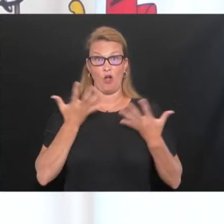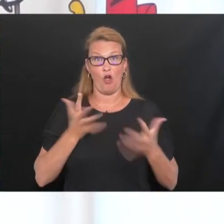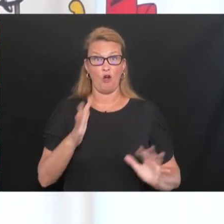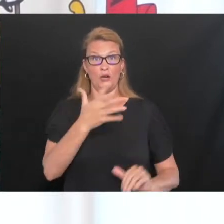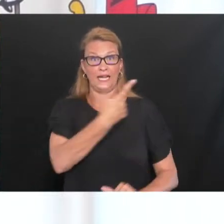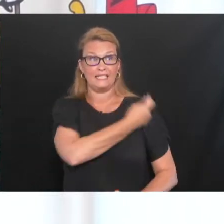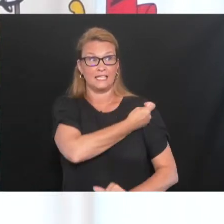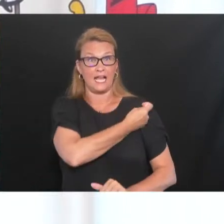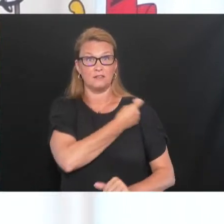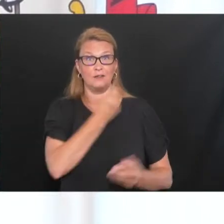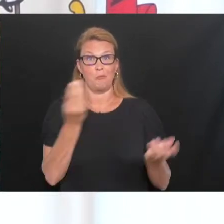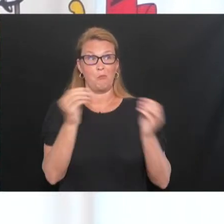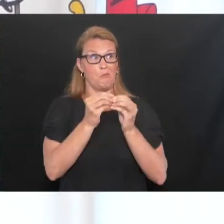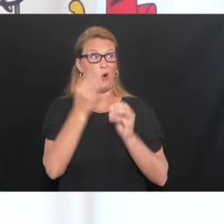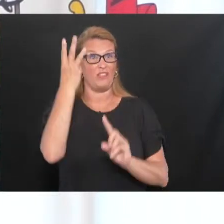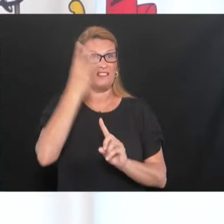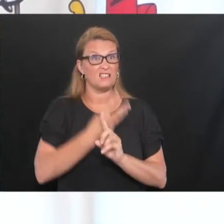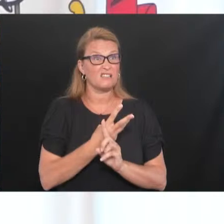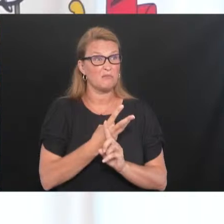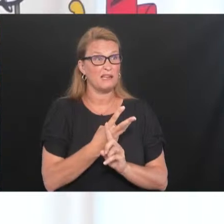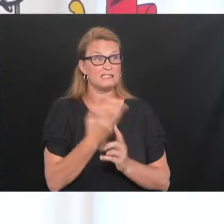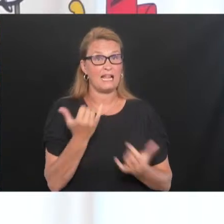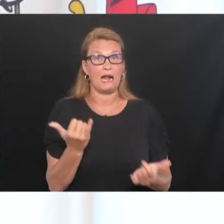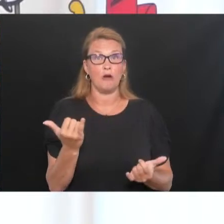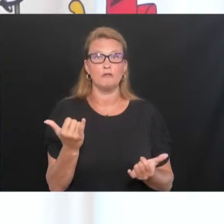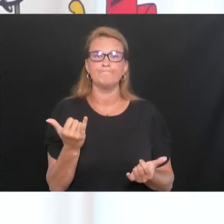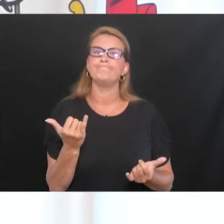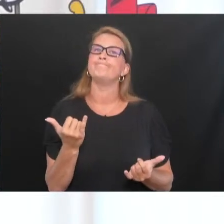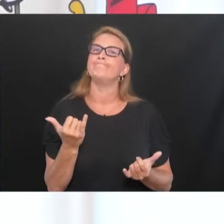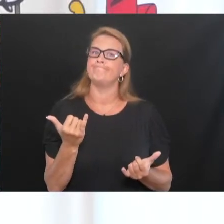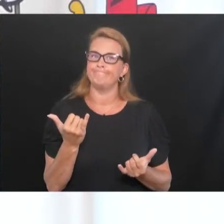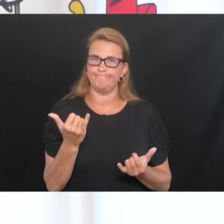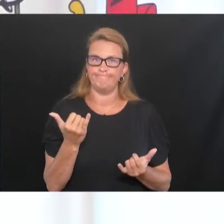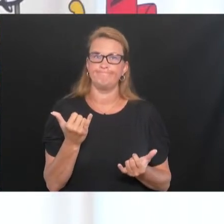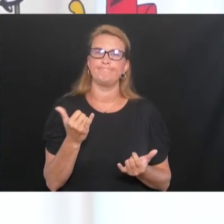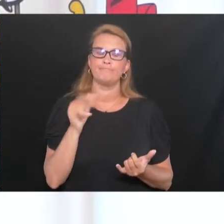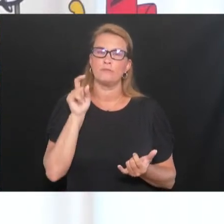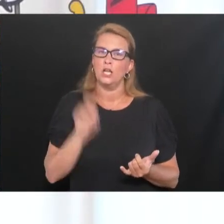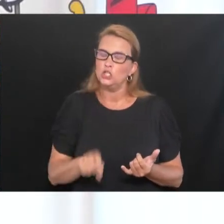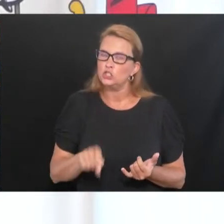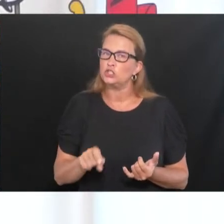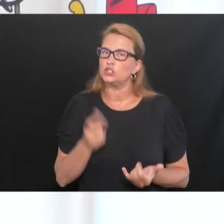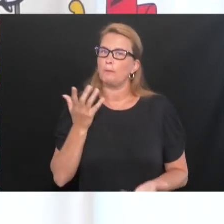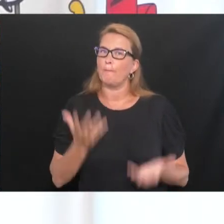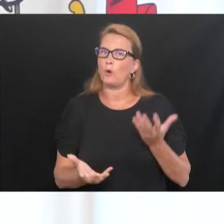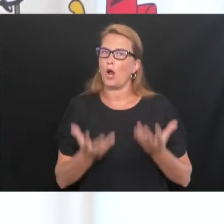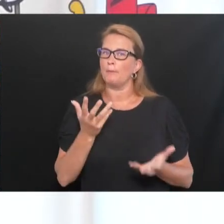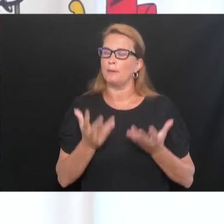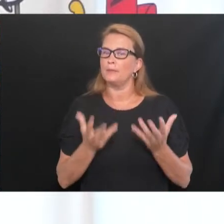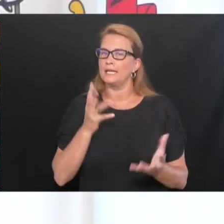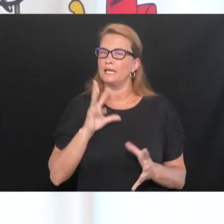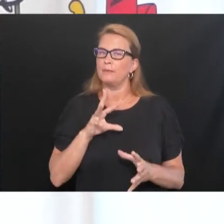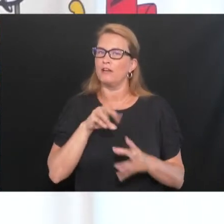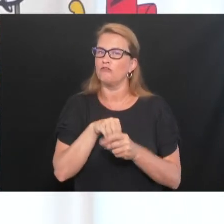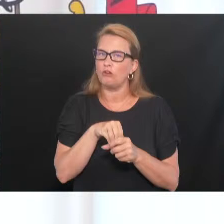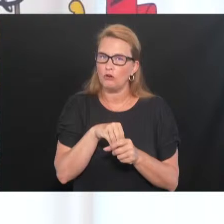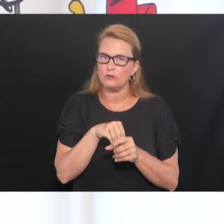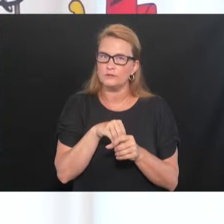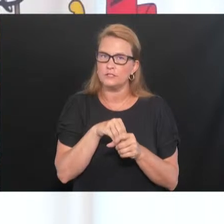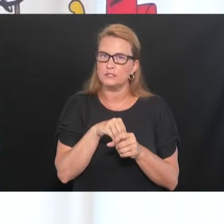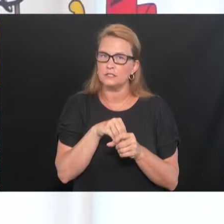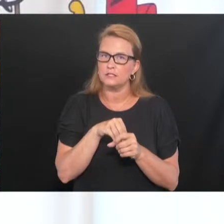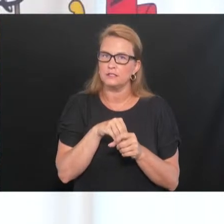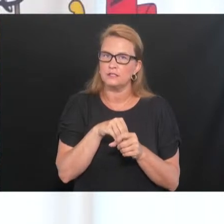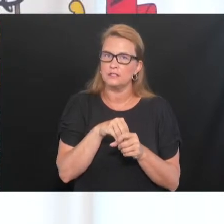excess of 6 months, you probably should really strongly consider, and I would tell you, you really